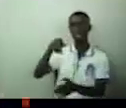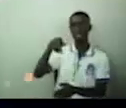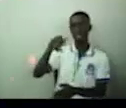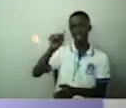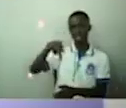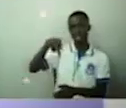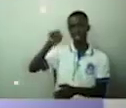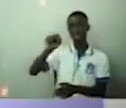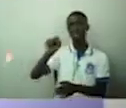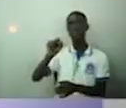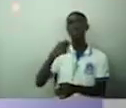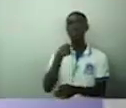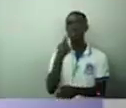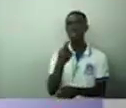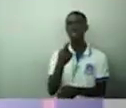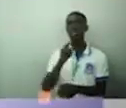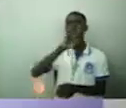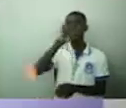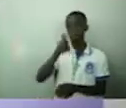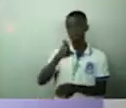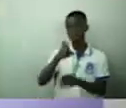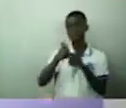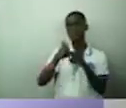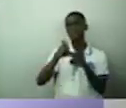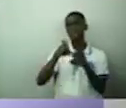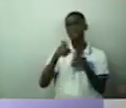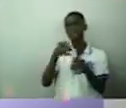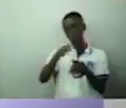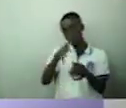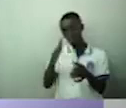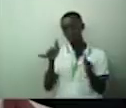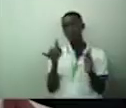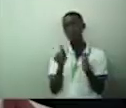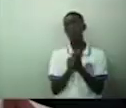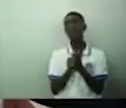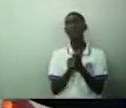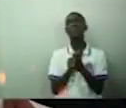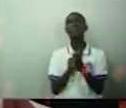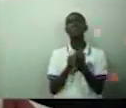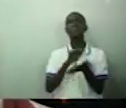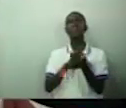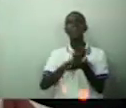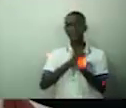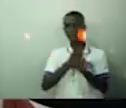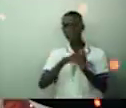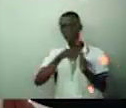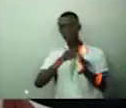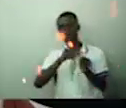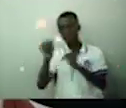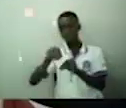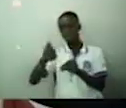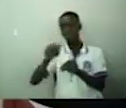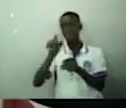He puts a question so rhetorical in nature, and it comes to the next verse, verse 20. And